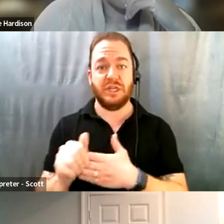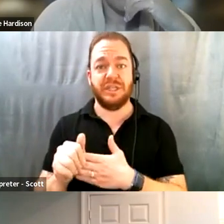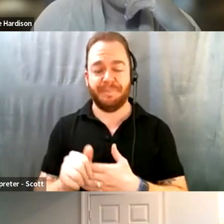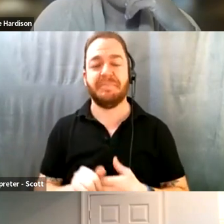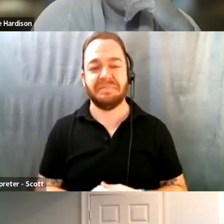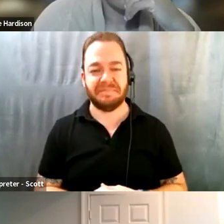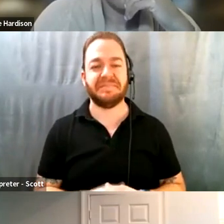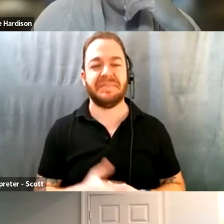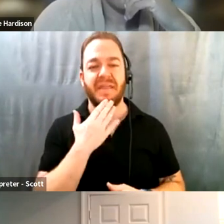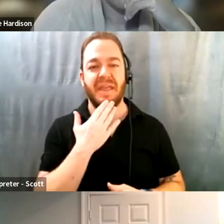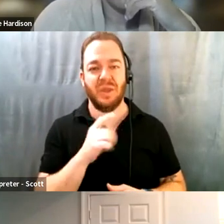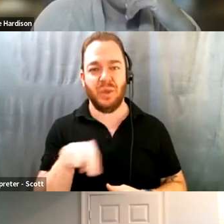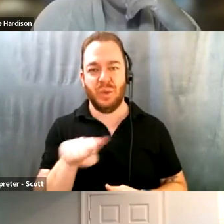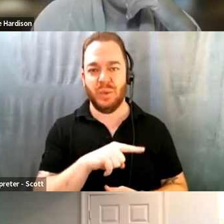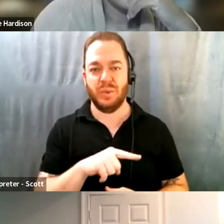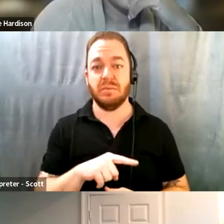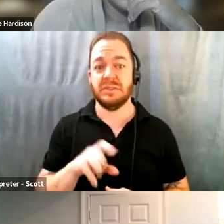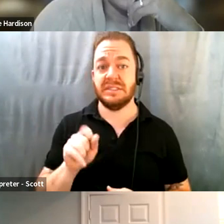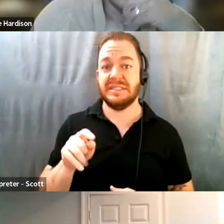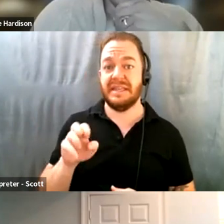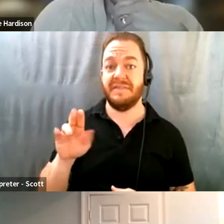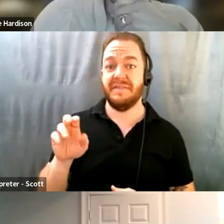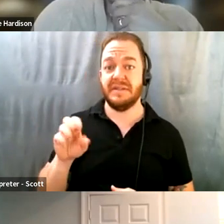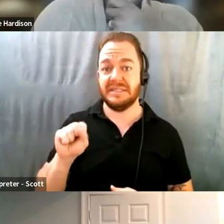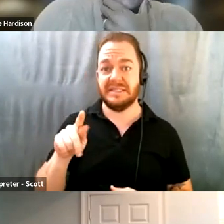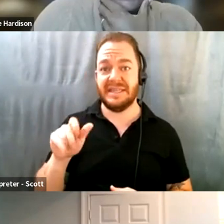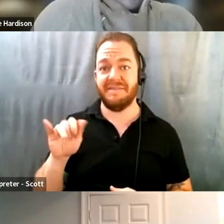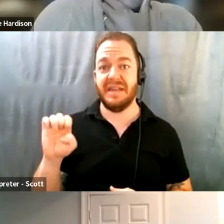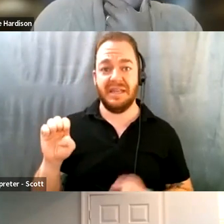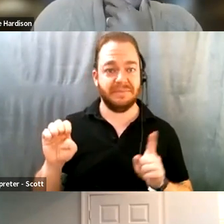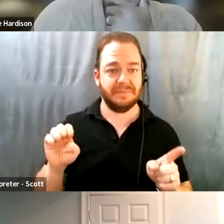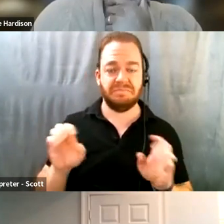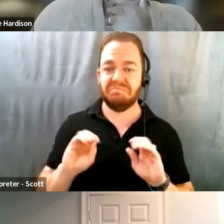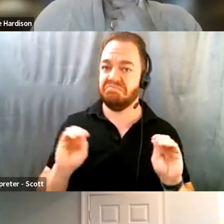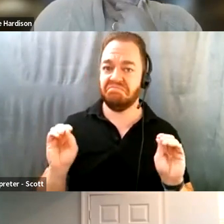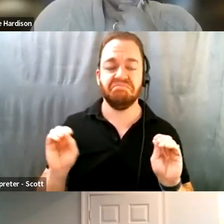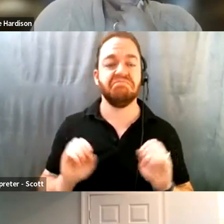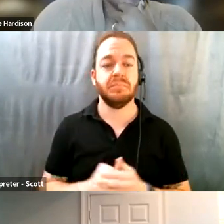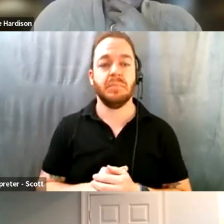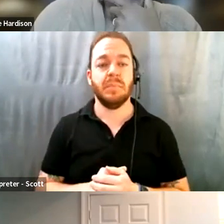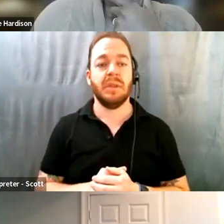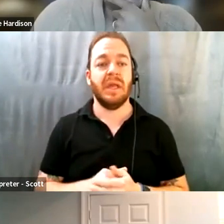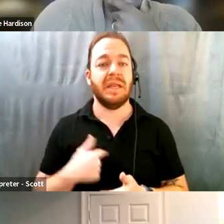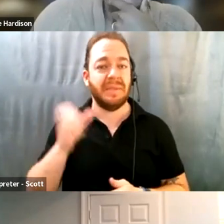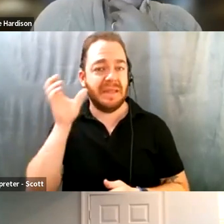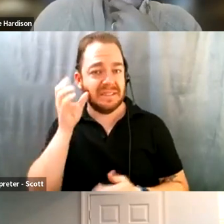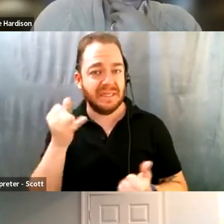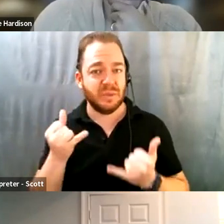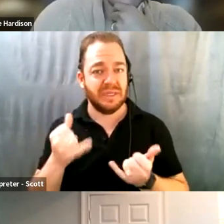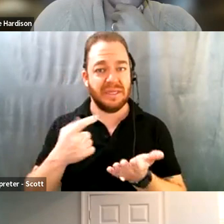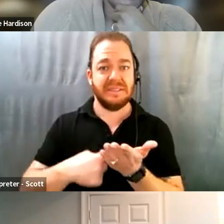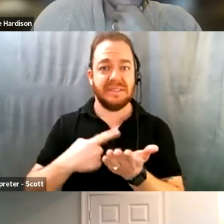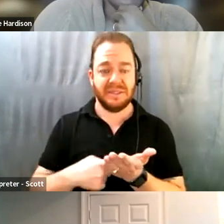thank you absolutely. All. Really. Stephanie, do you have anything? I do not. And just listening to today's